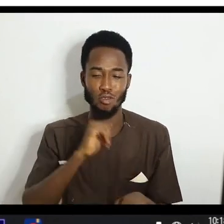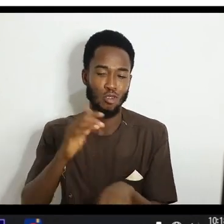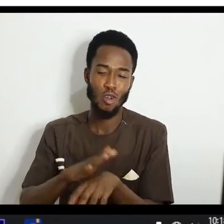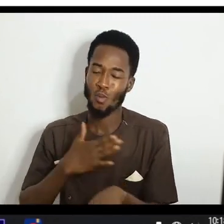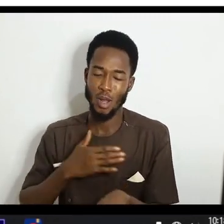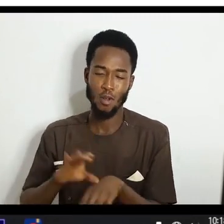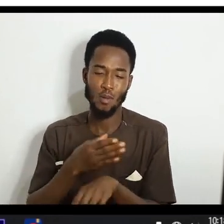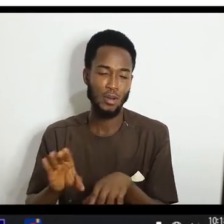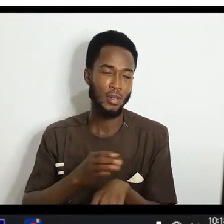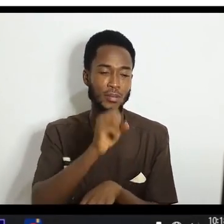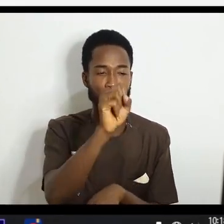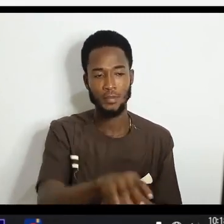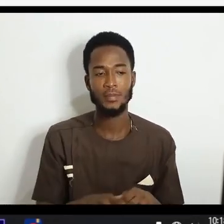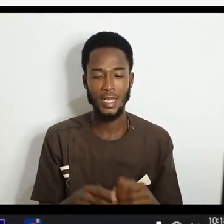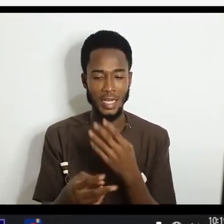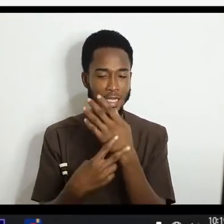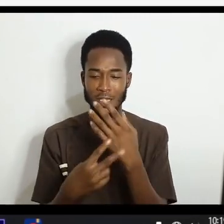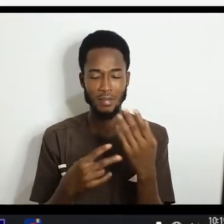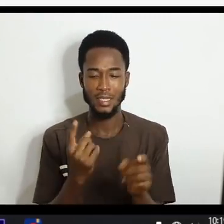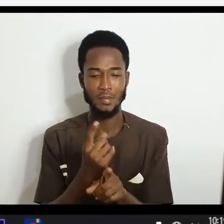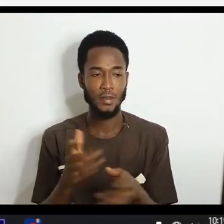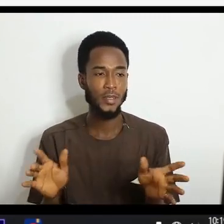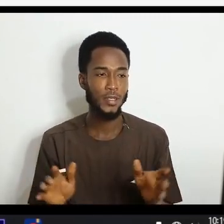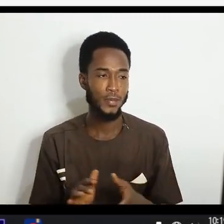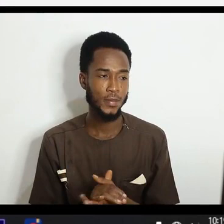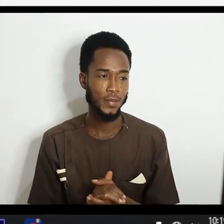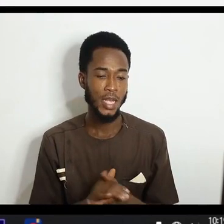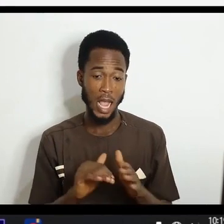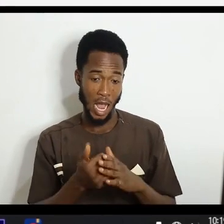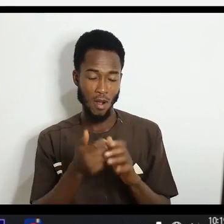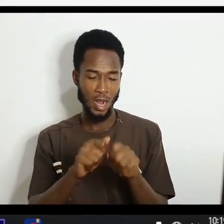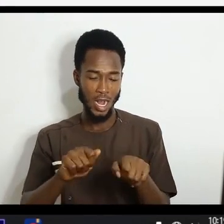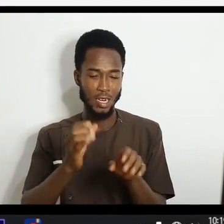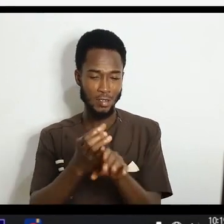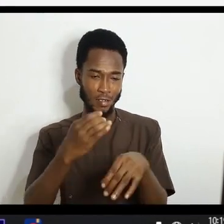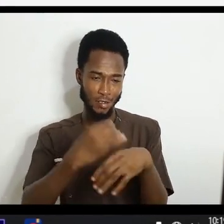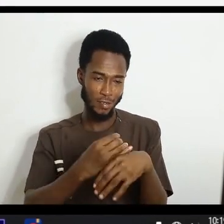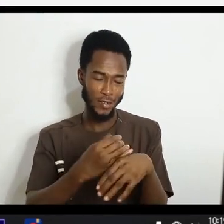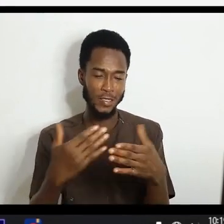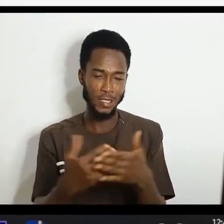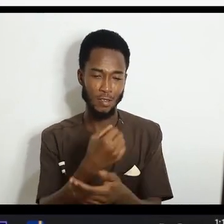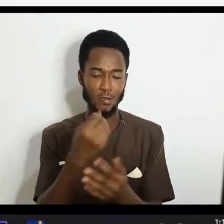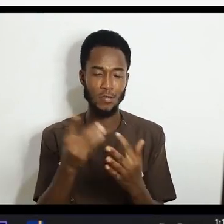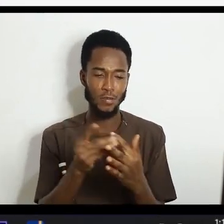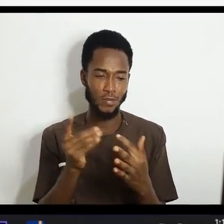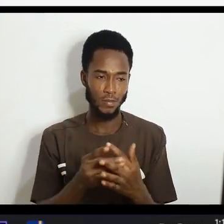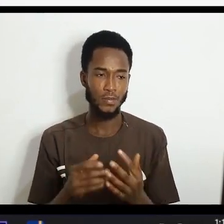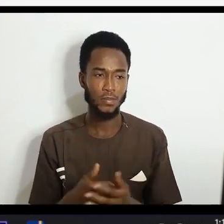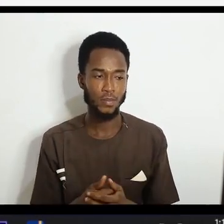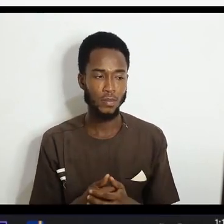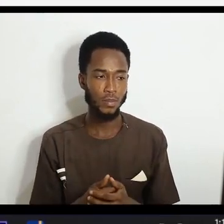my computer, then click save. So that is how you create a document. And